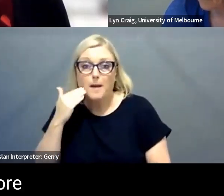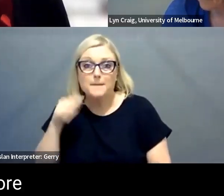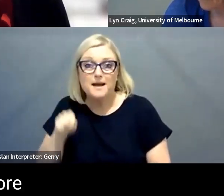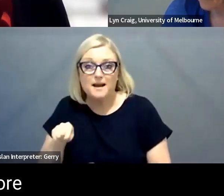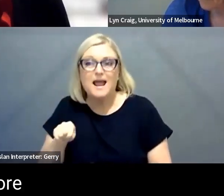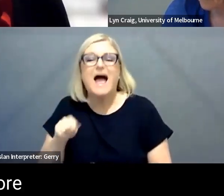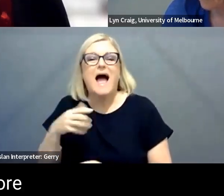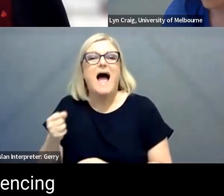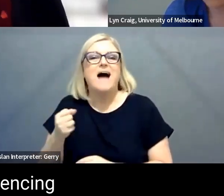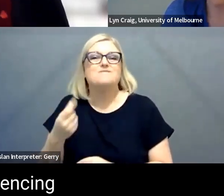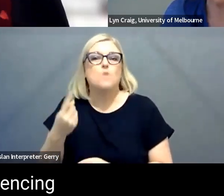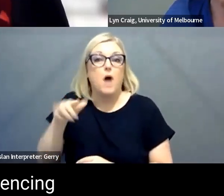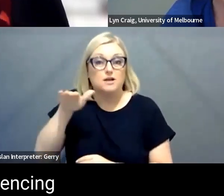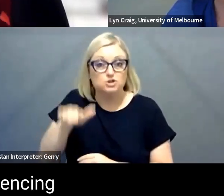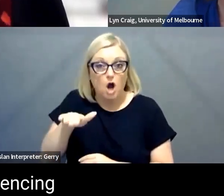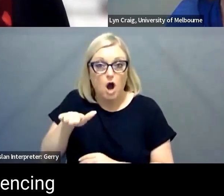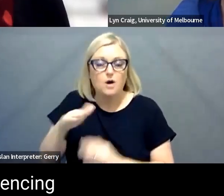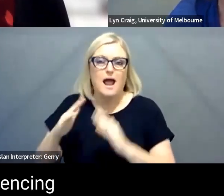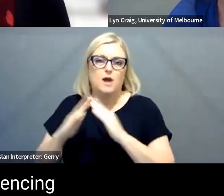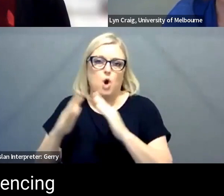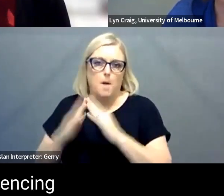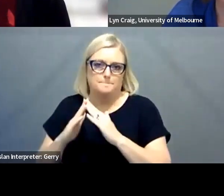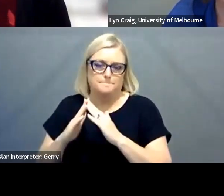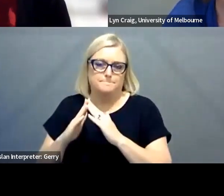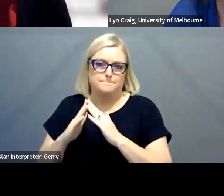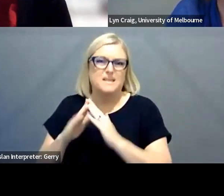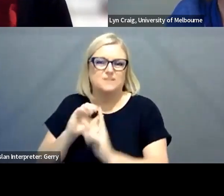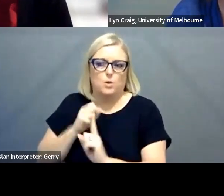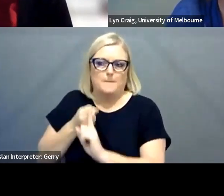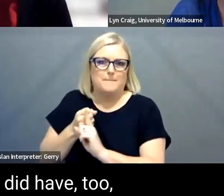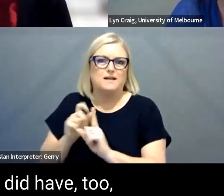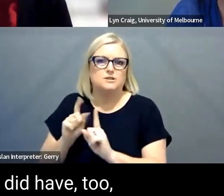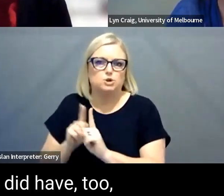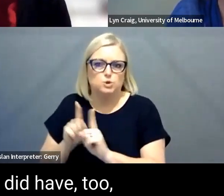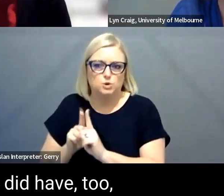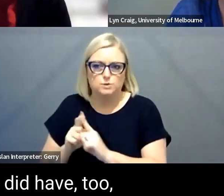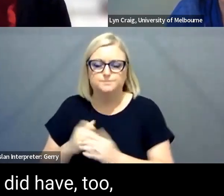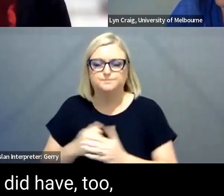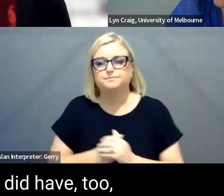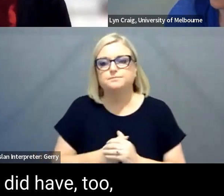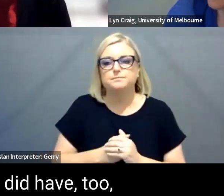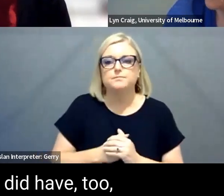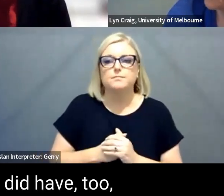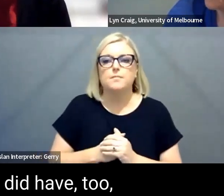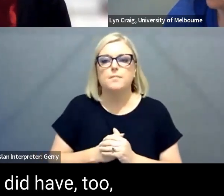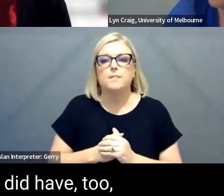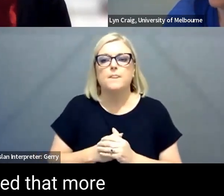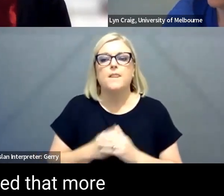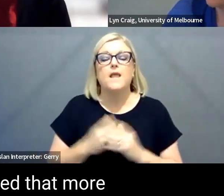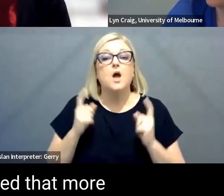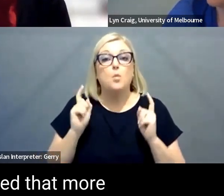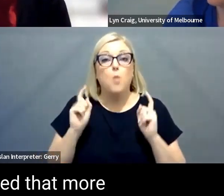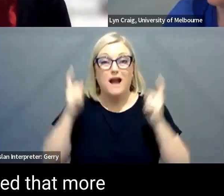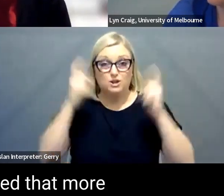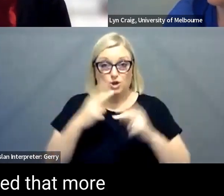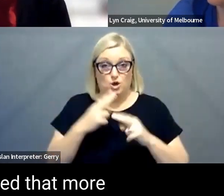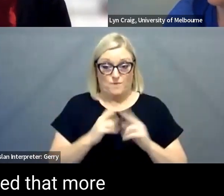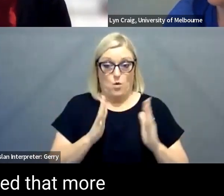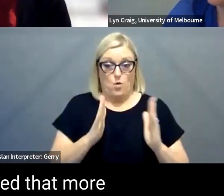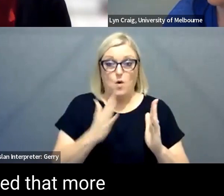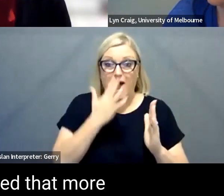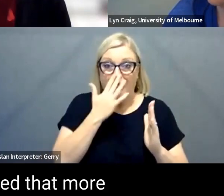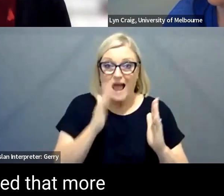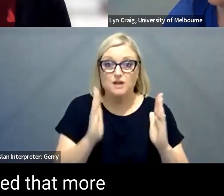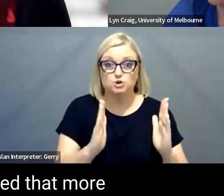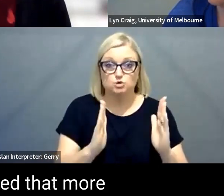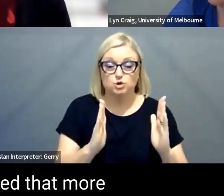dependent children at home, also influencing their outcomes. One concern we did have too in this age group is that we noticed that